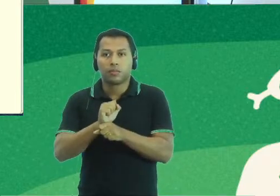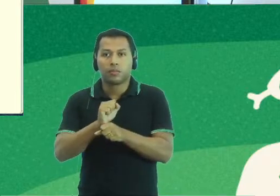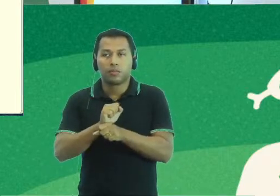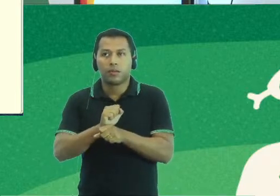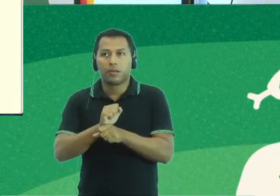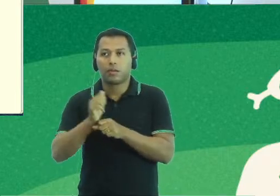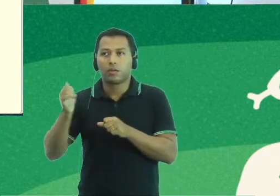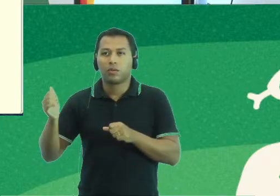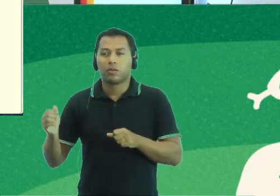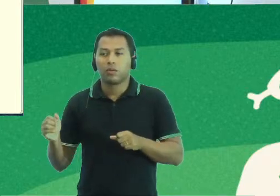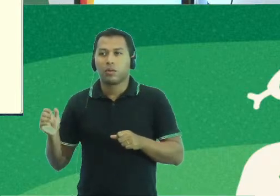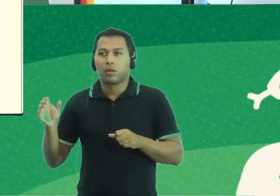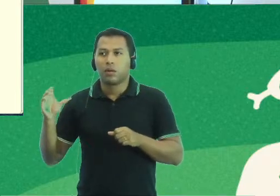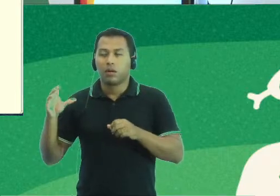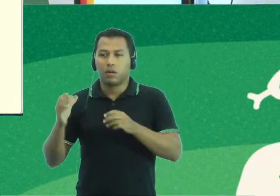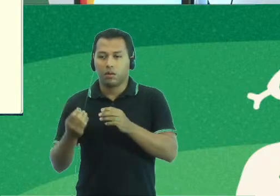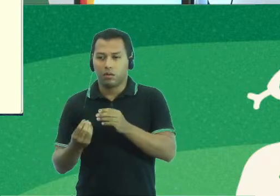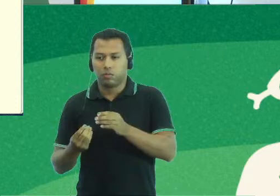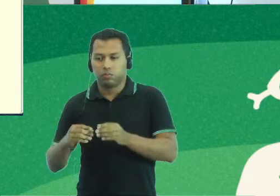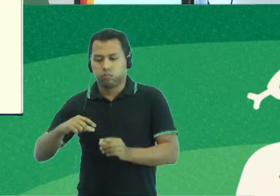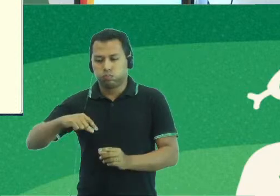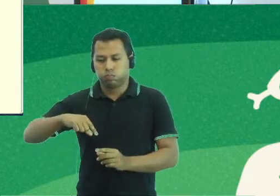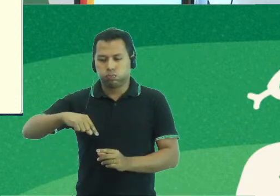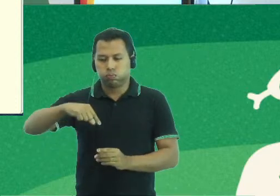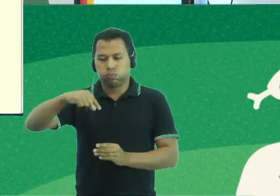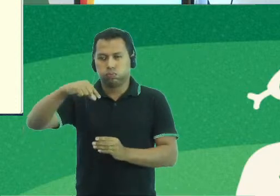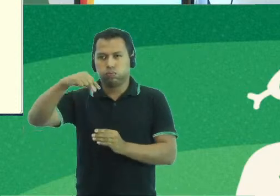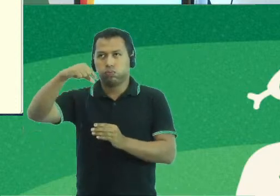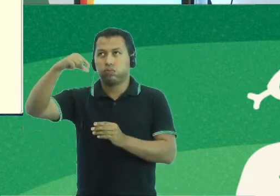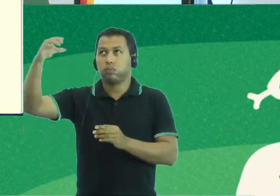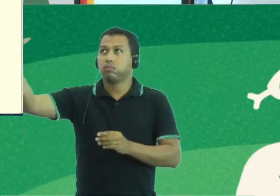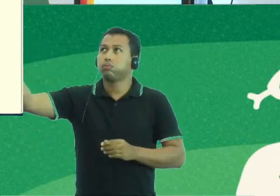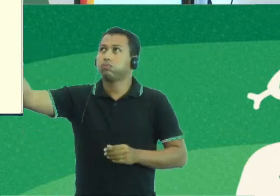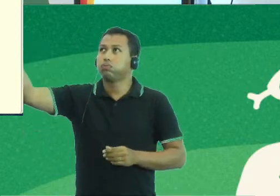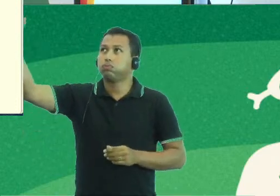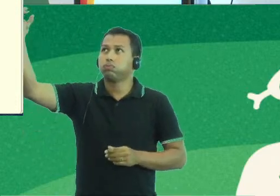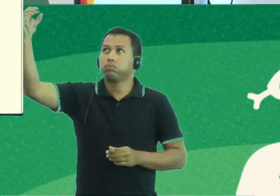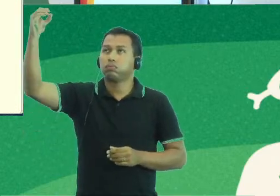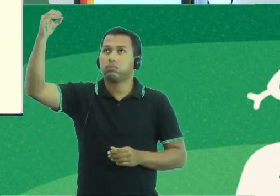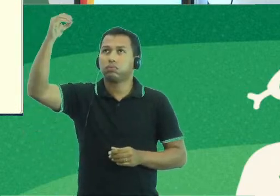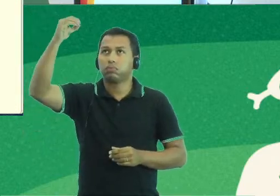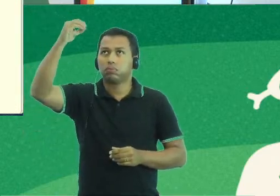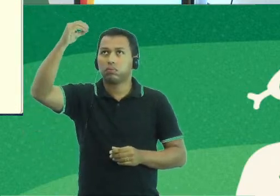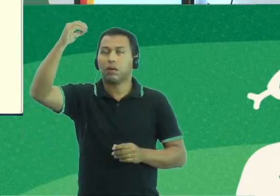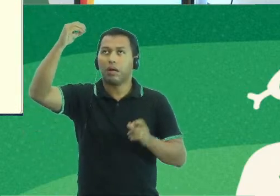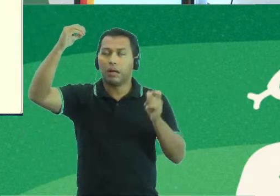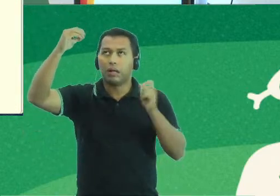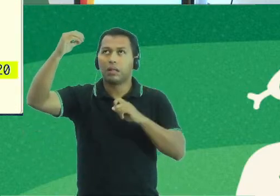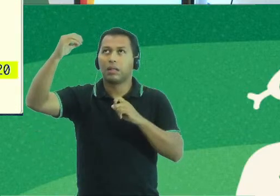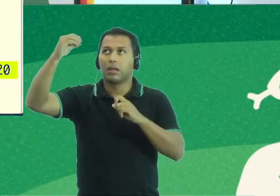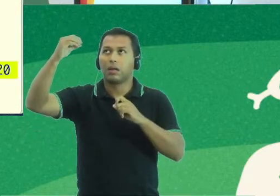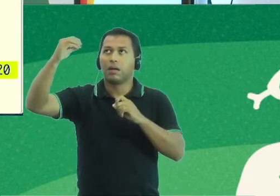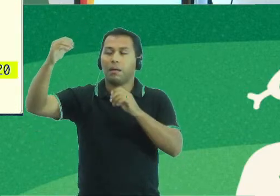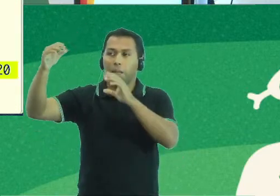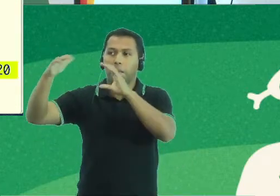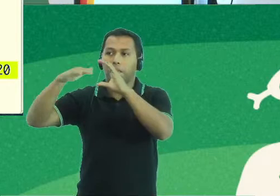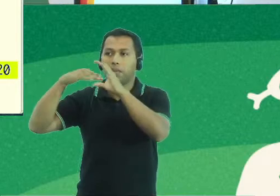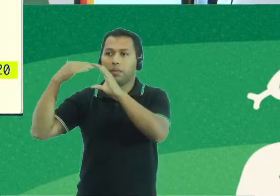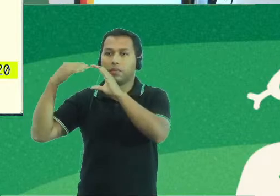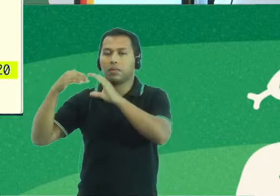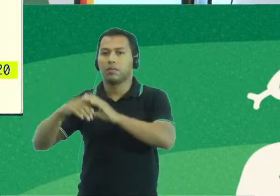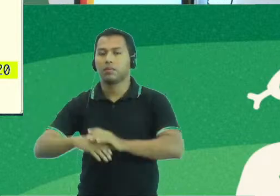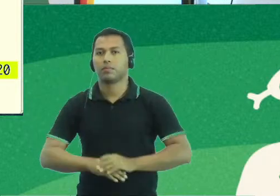off. So if you send another email from now on, you will not get a response because I just killed the server. So I'm gonna go back to my